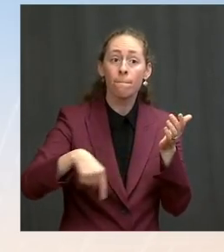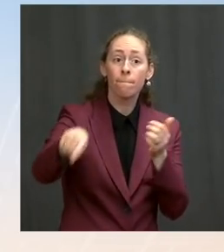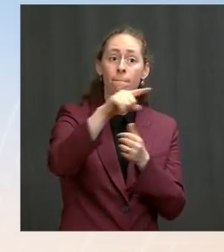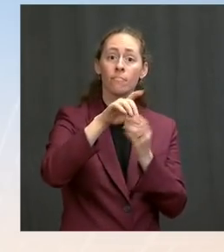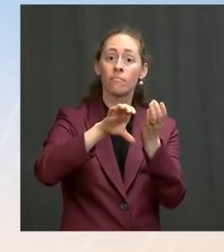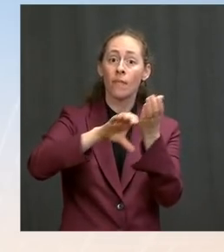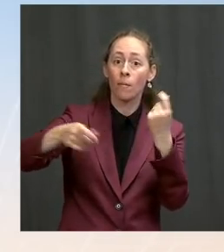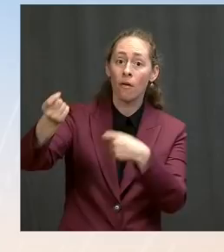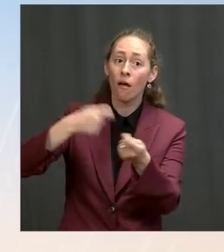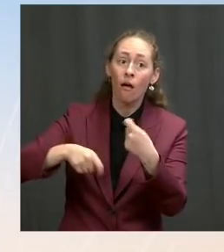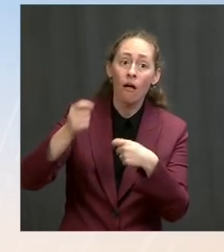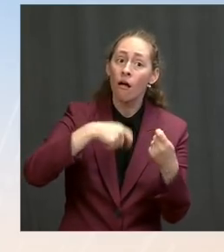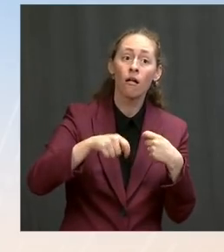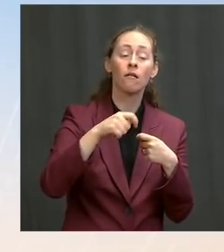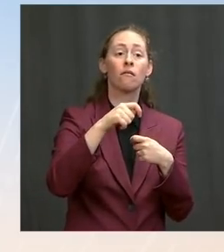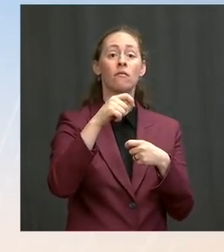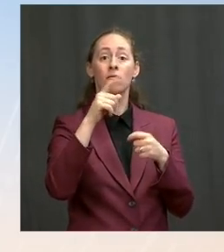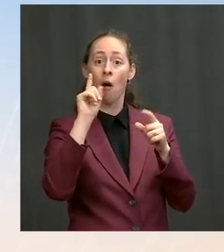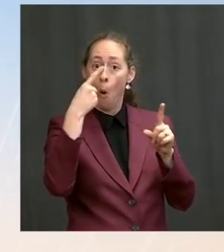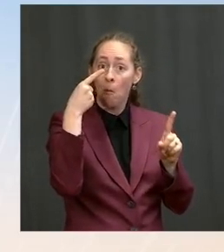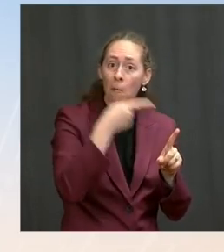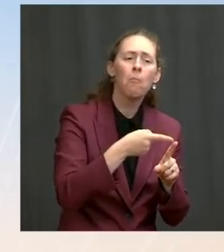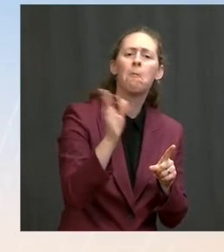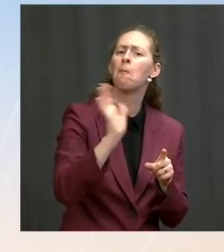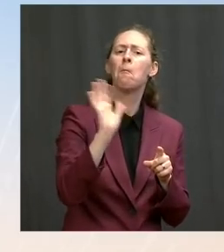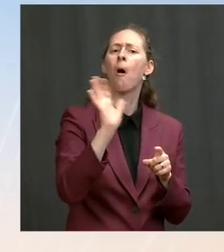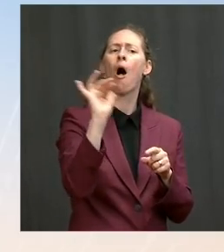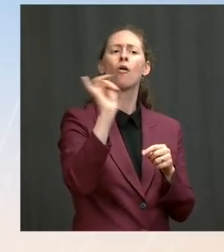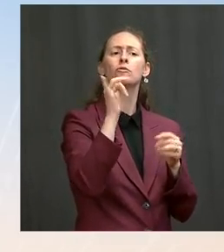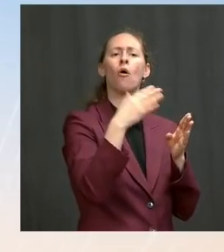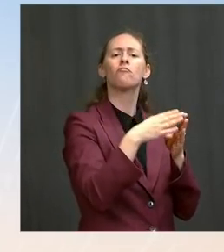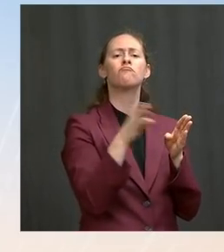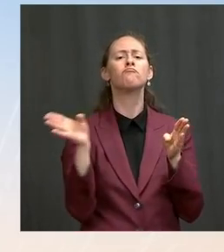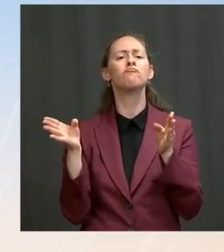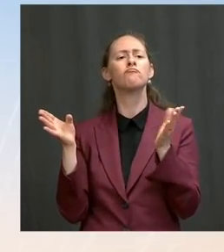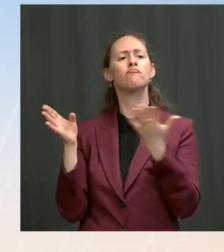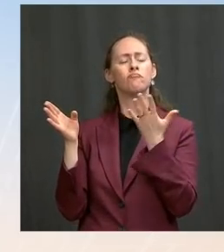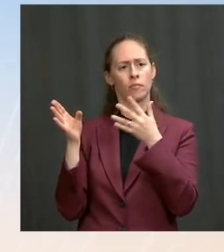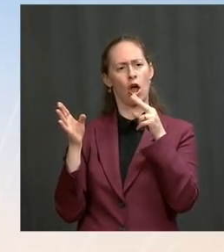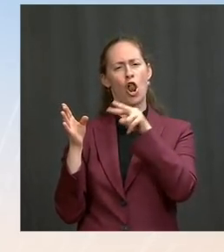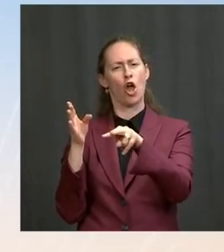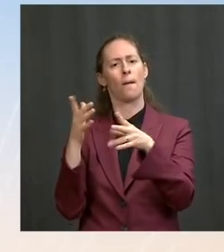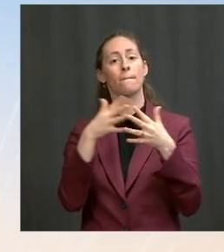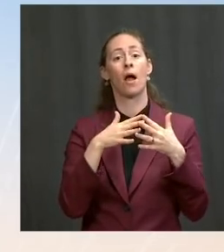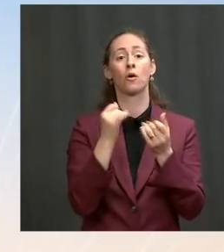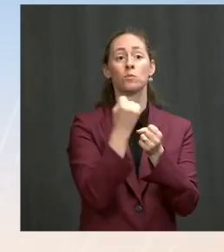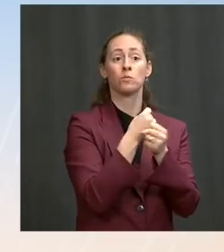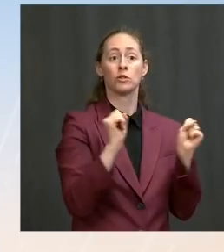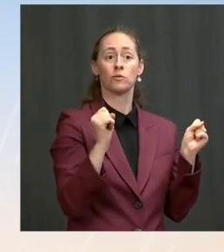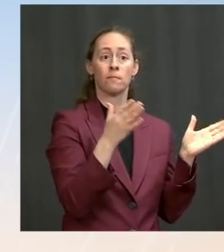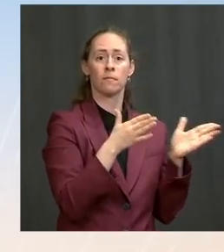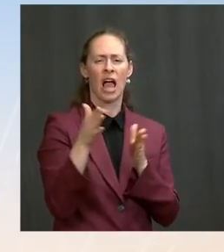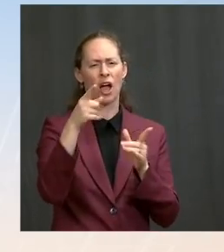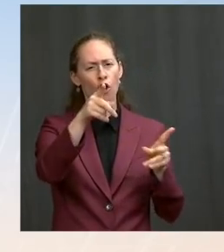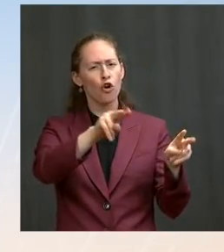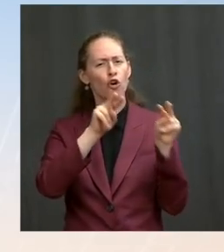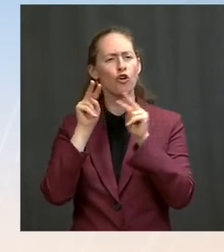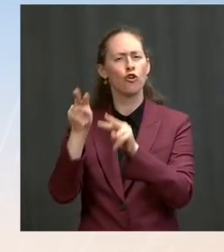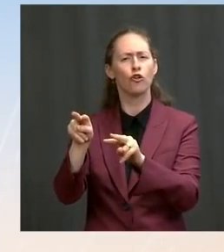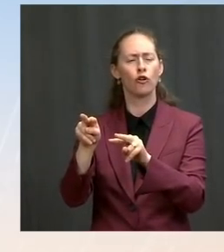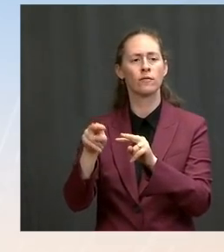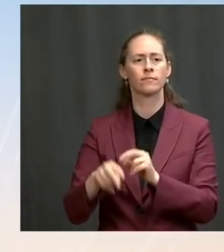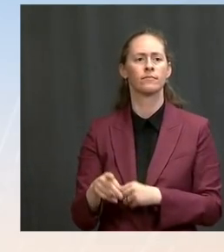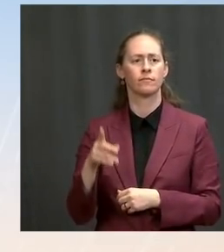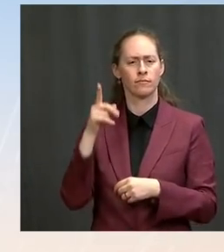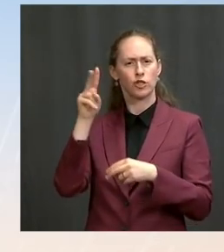infrastructure, but when you look at the American Rescue Plan, you look at the president's very ambitious budget for